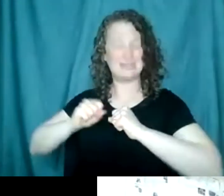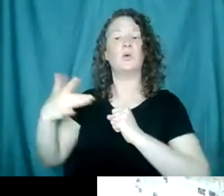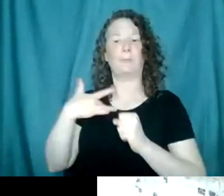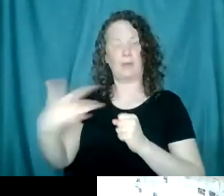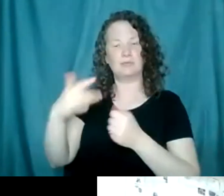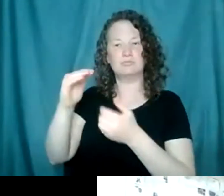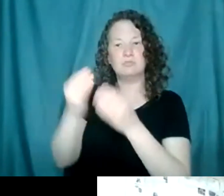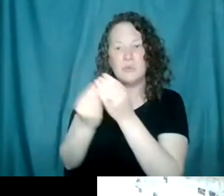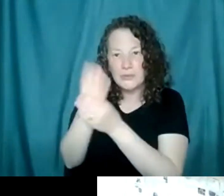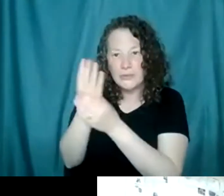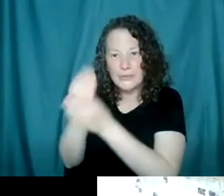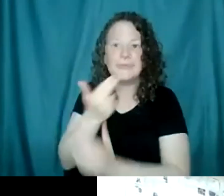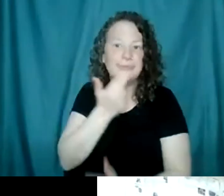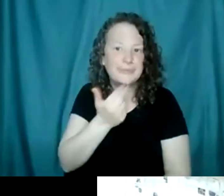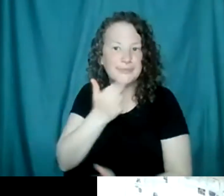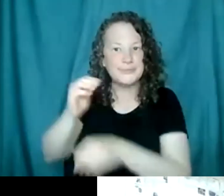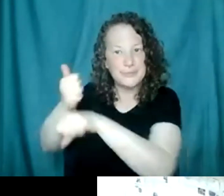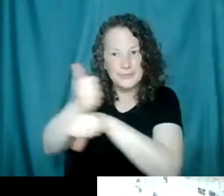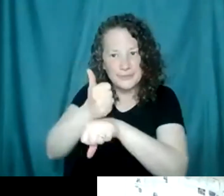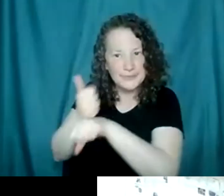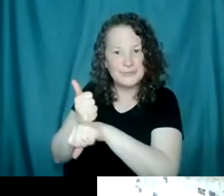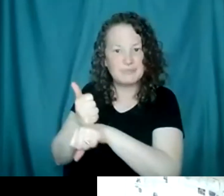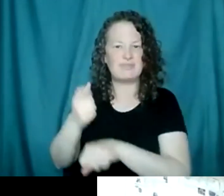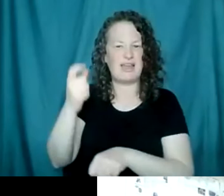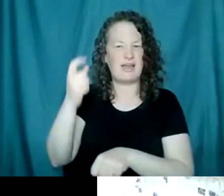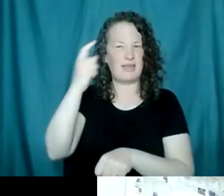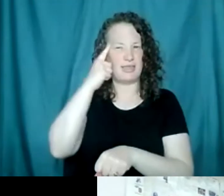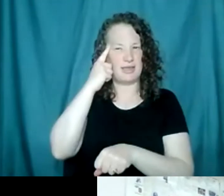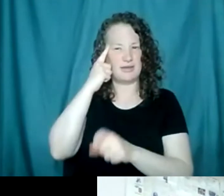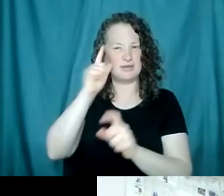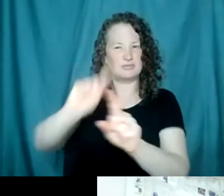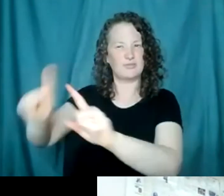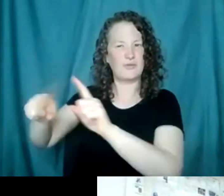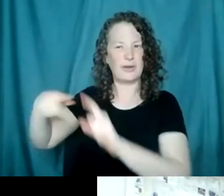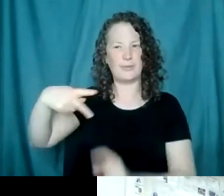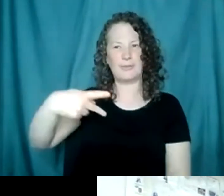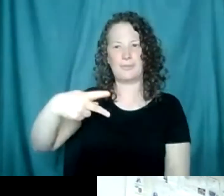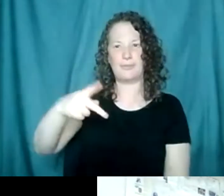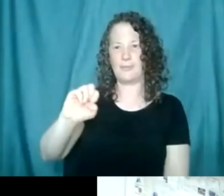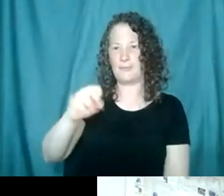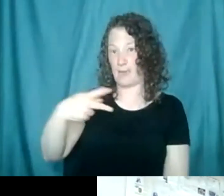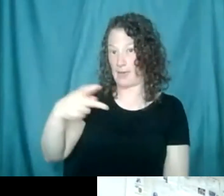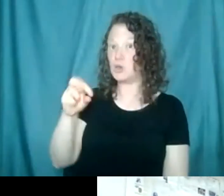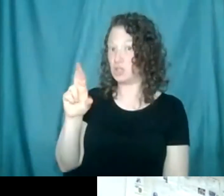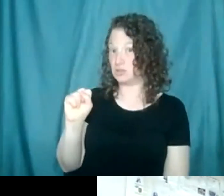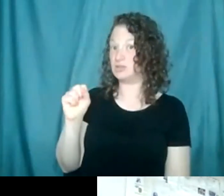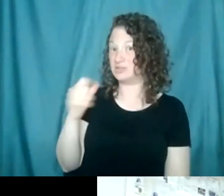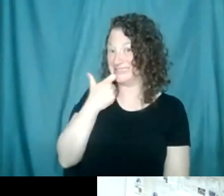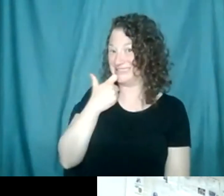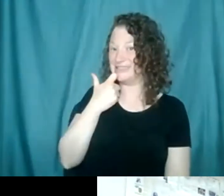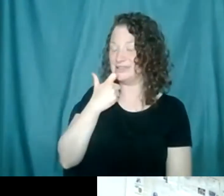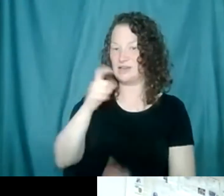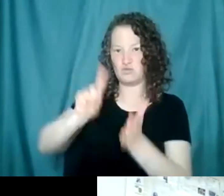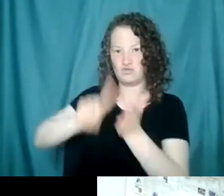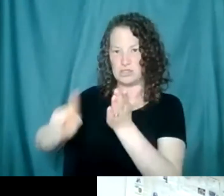smaller things. I think they grew a variety of peppers recently, and we're doing some research surrounding those